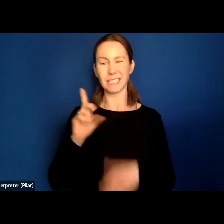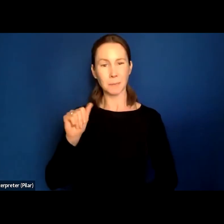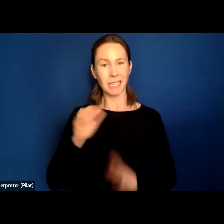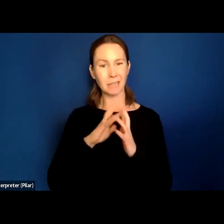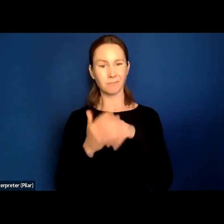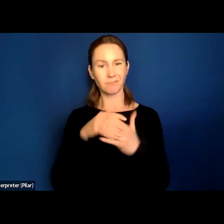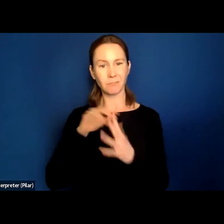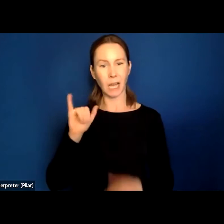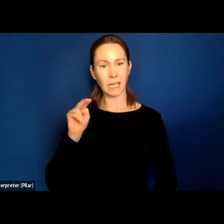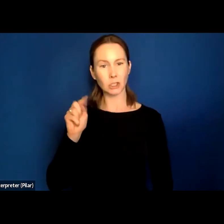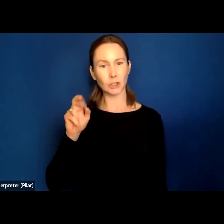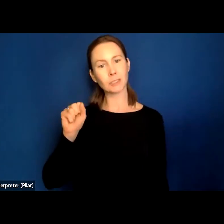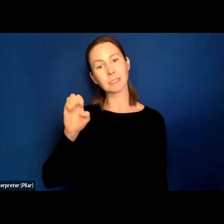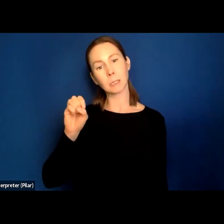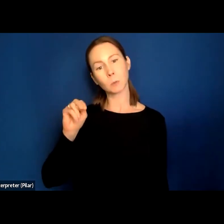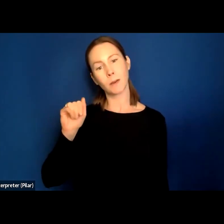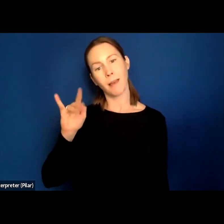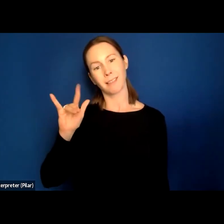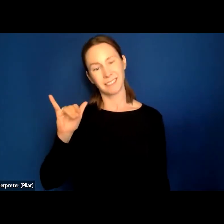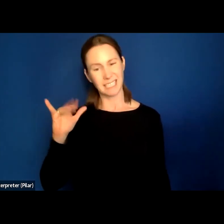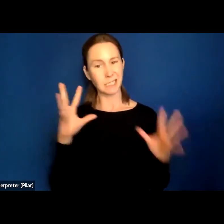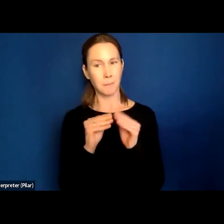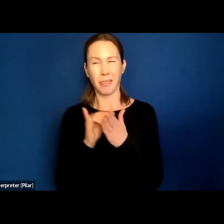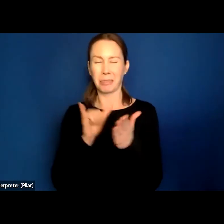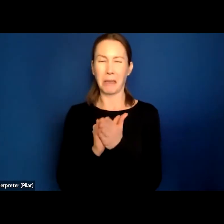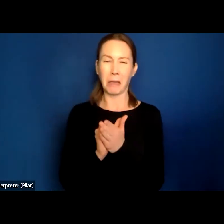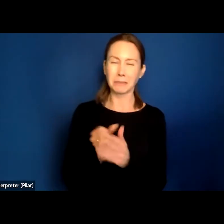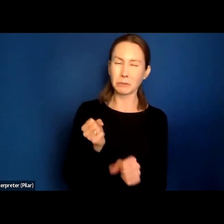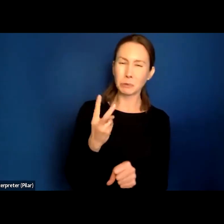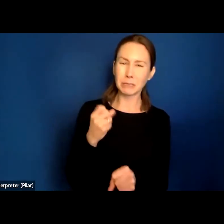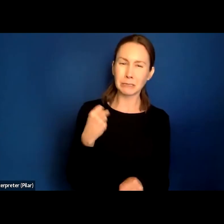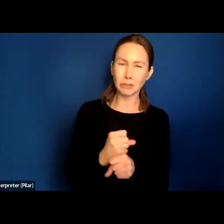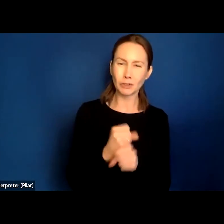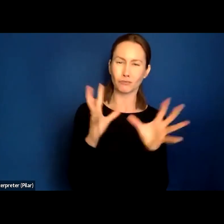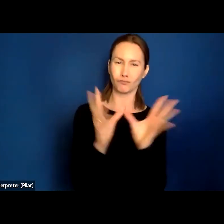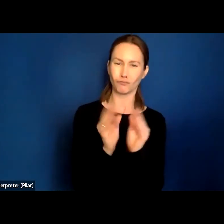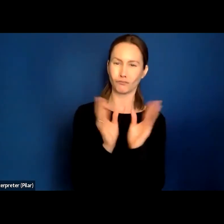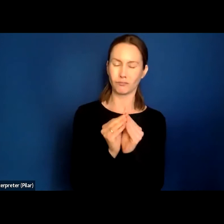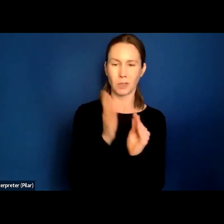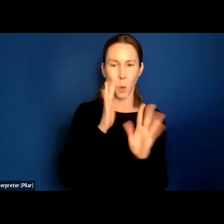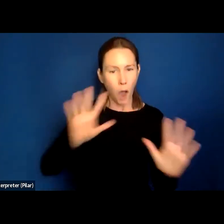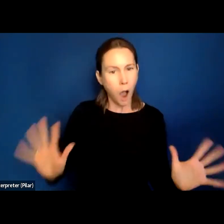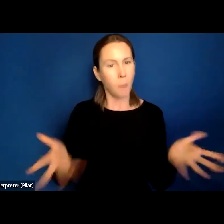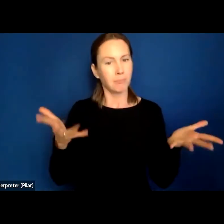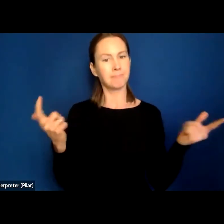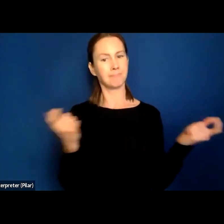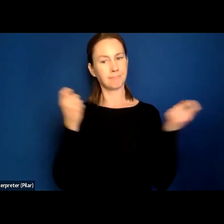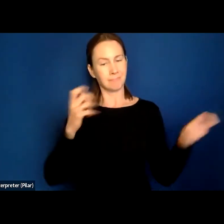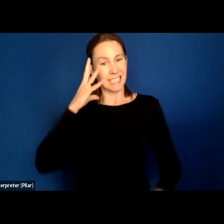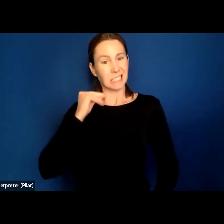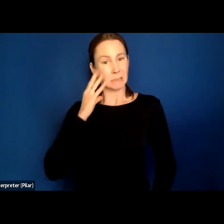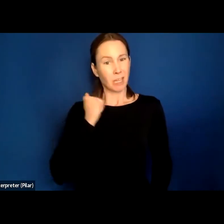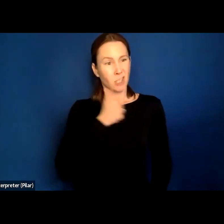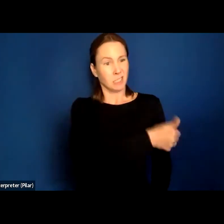Summit, a biennial national conference that basically uplifts and celebrates the lived experiences